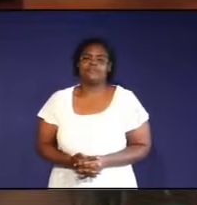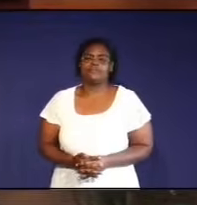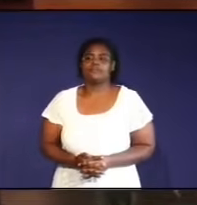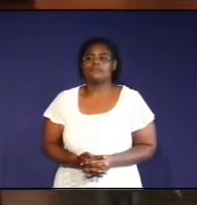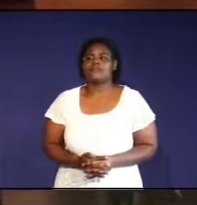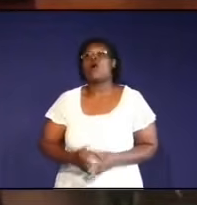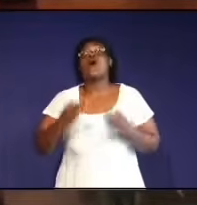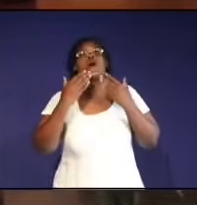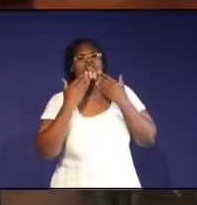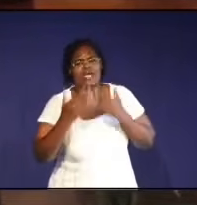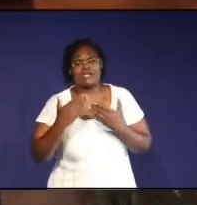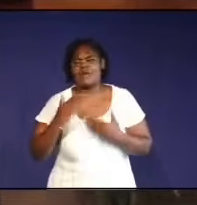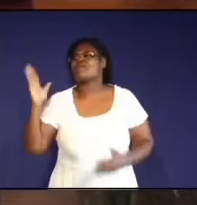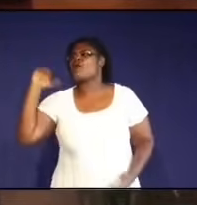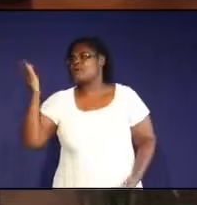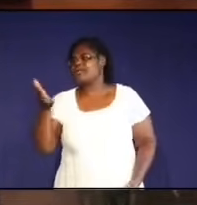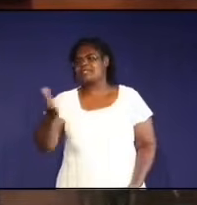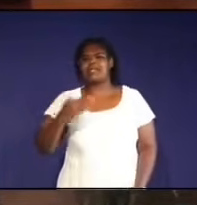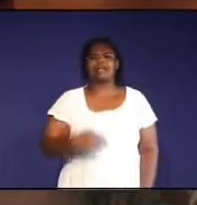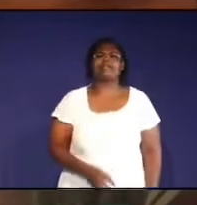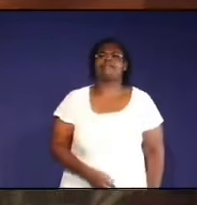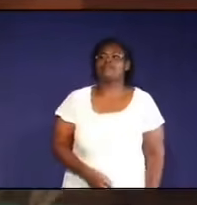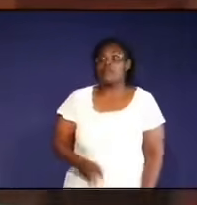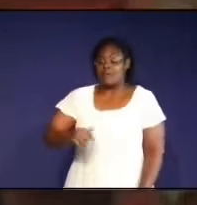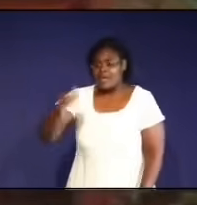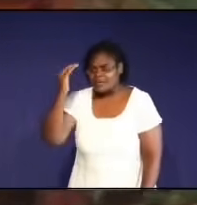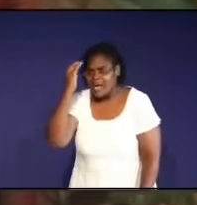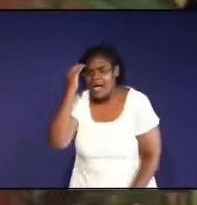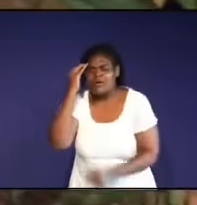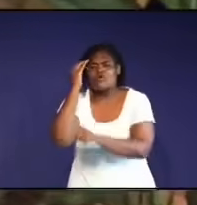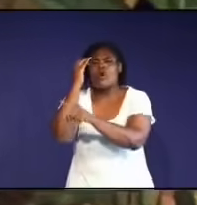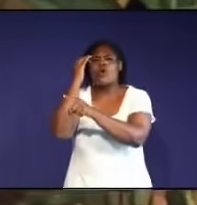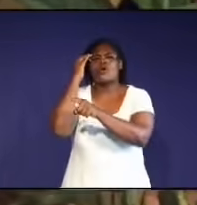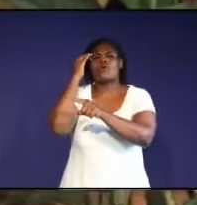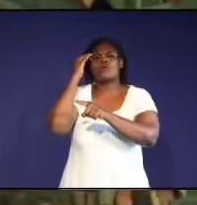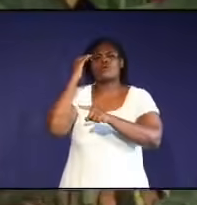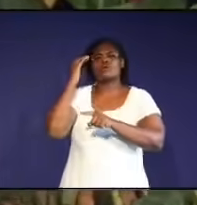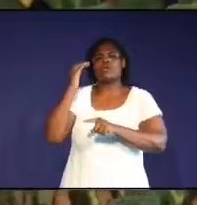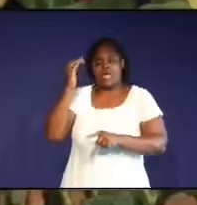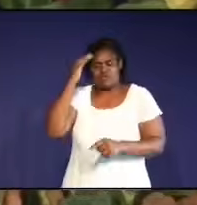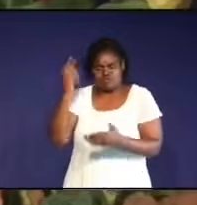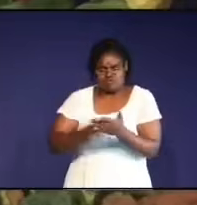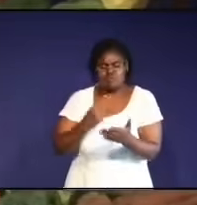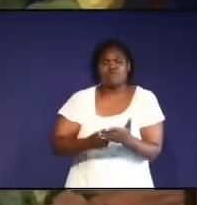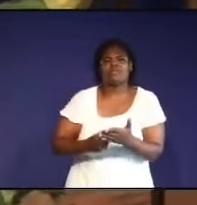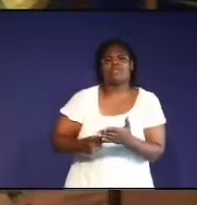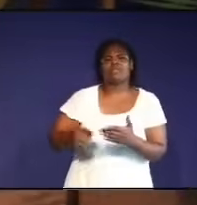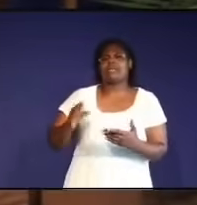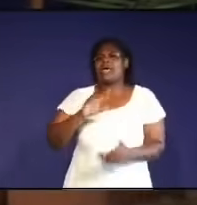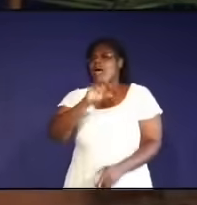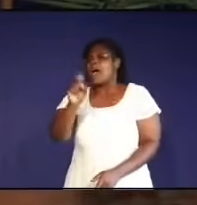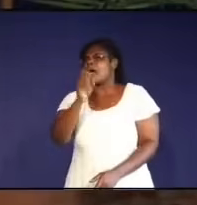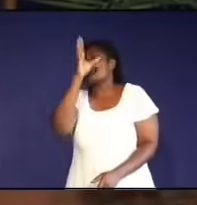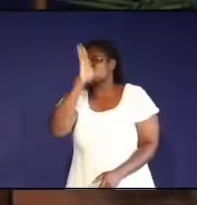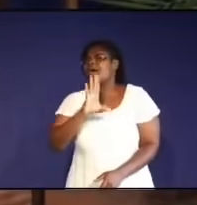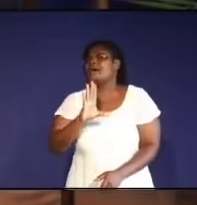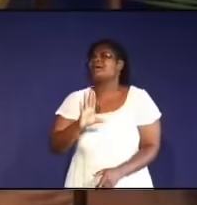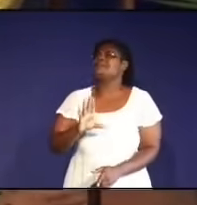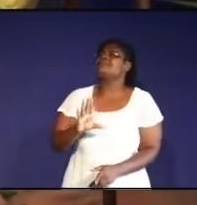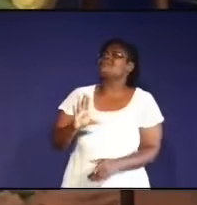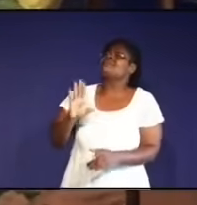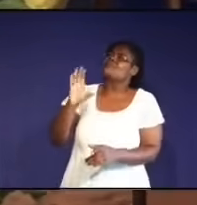Thank you. I have a weakness out there. Because I know me. And I know sometimes I ask God